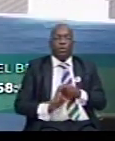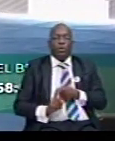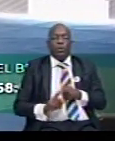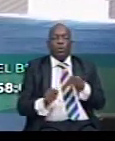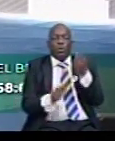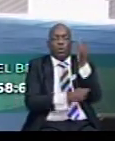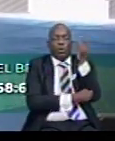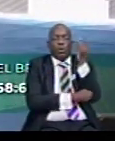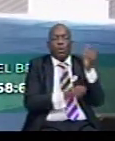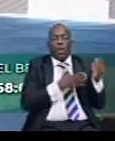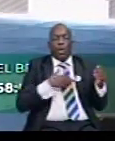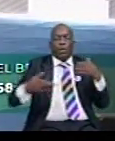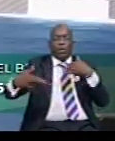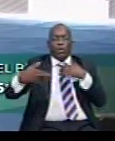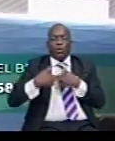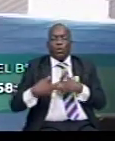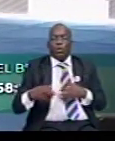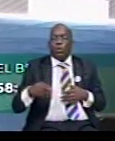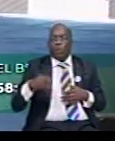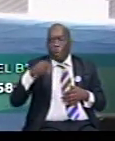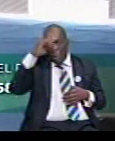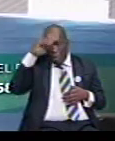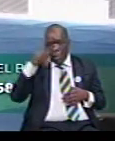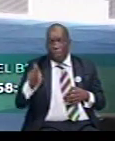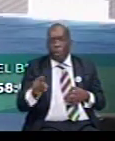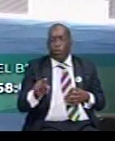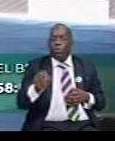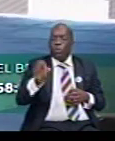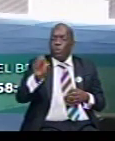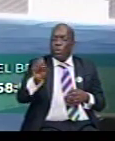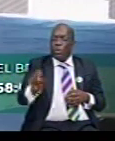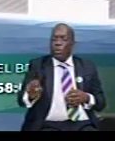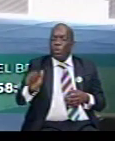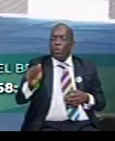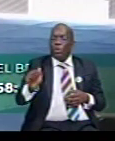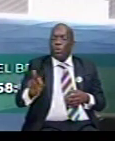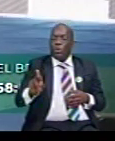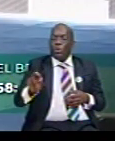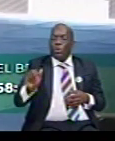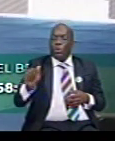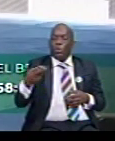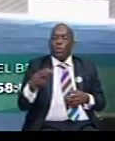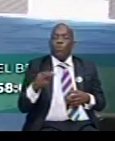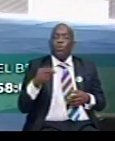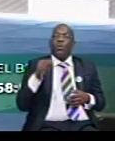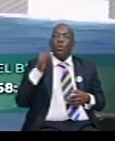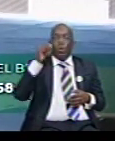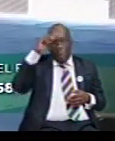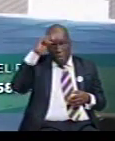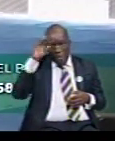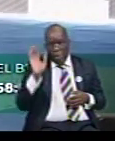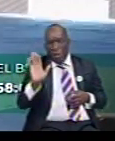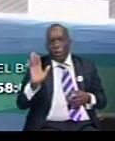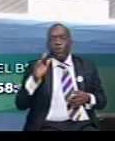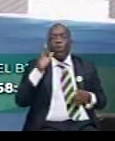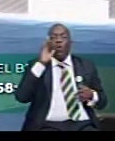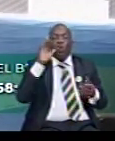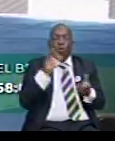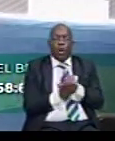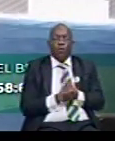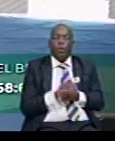restored him Sarah his wife." What if Abimelech said,